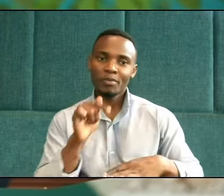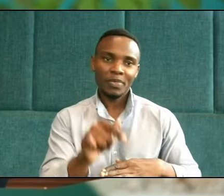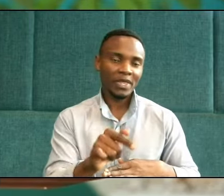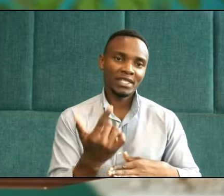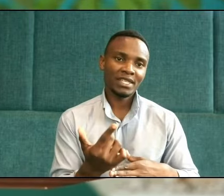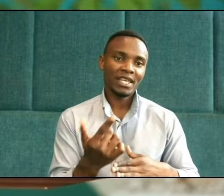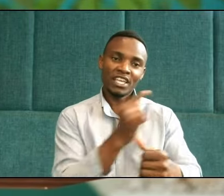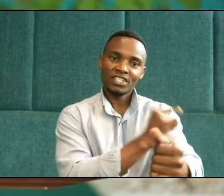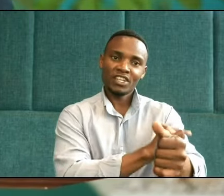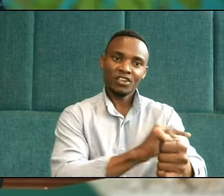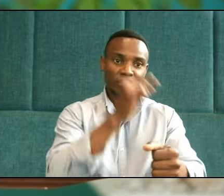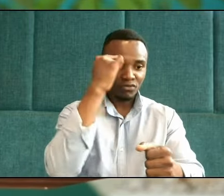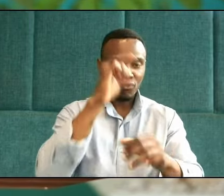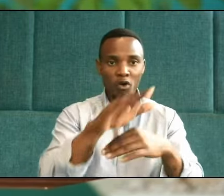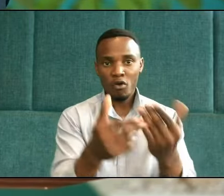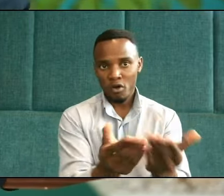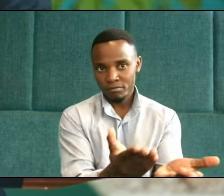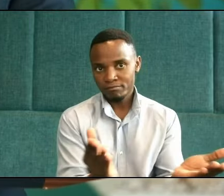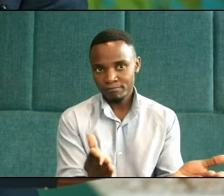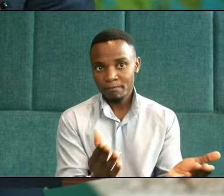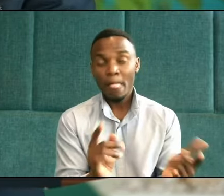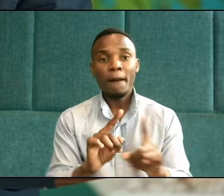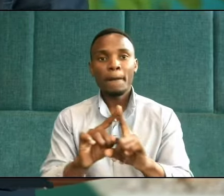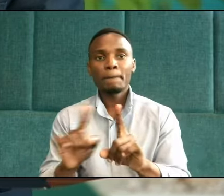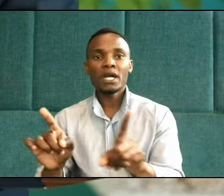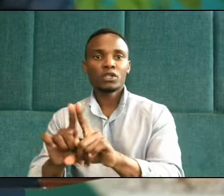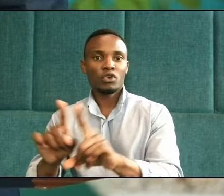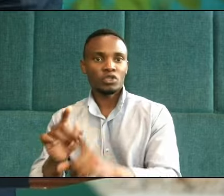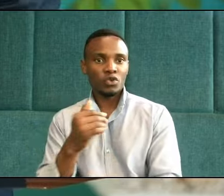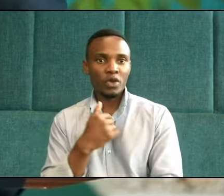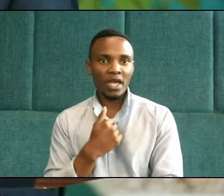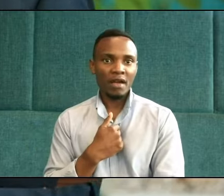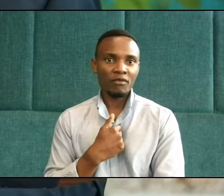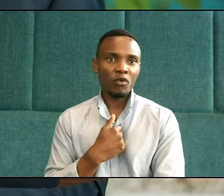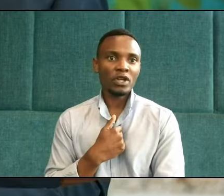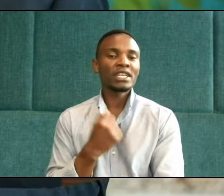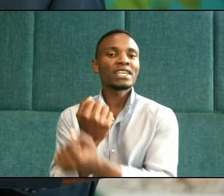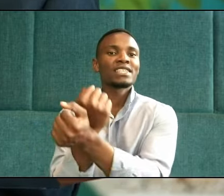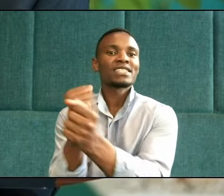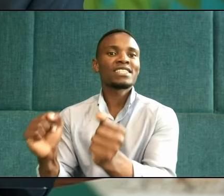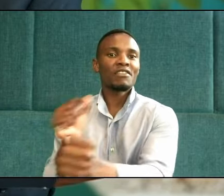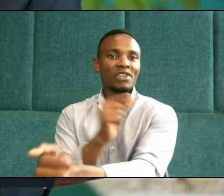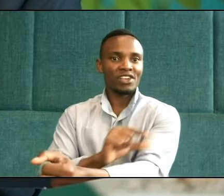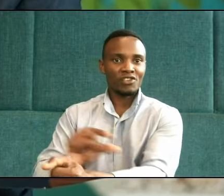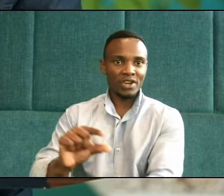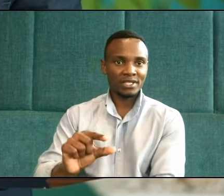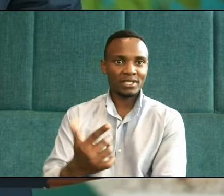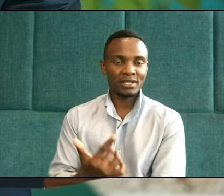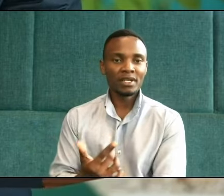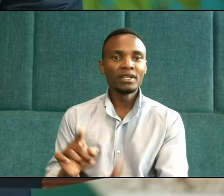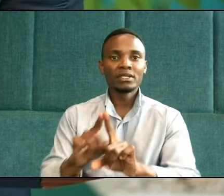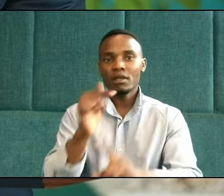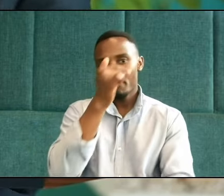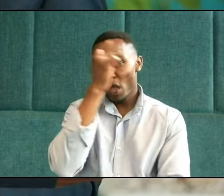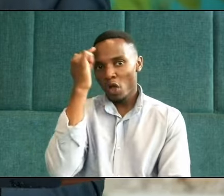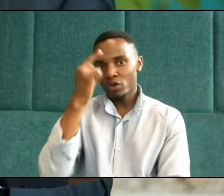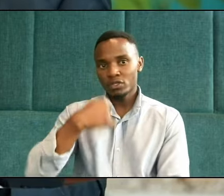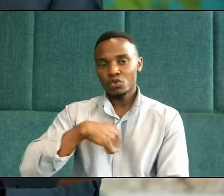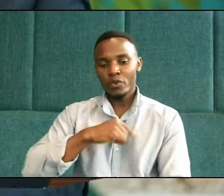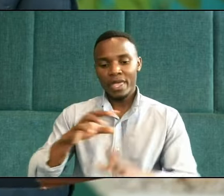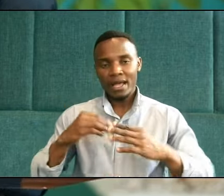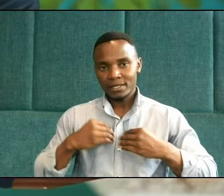has blessed all of us. But there is now the saving grace. And because we have accepted this